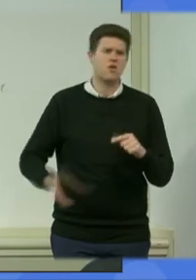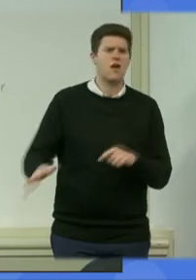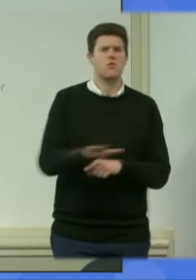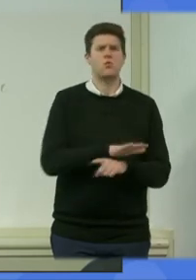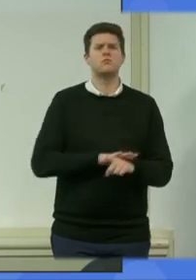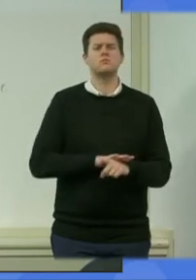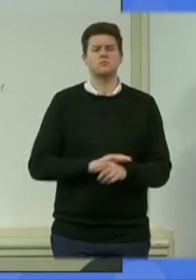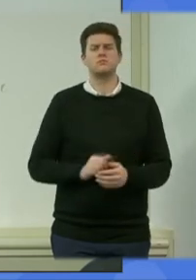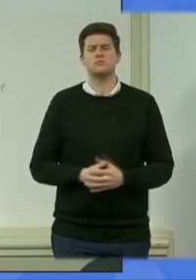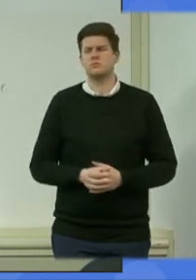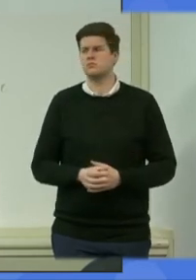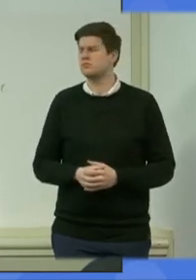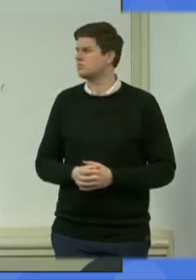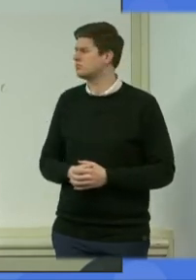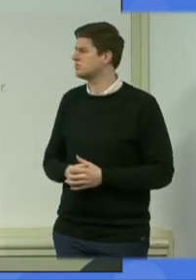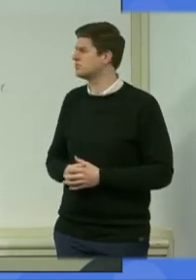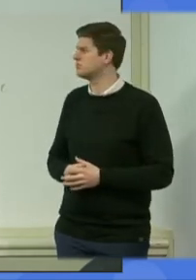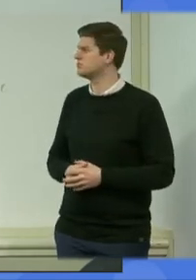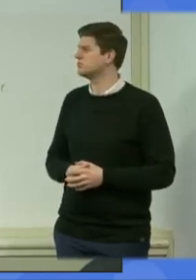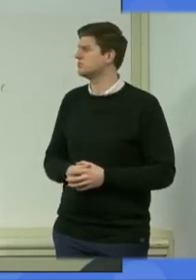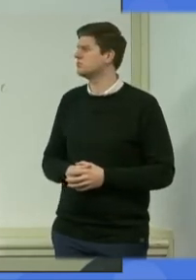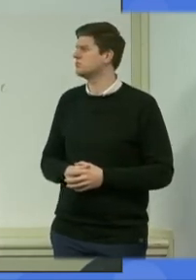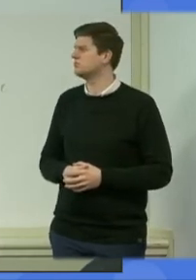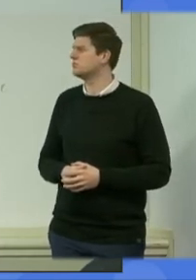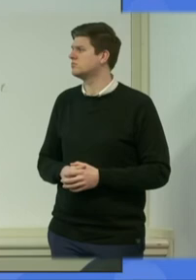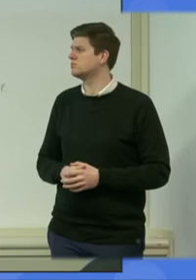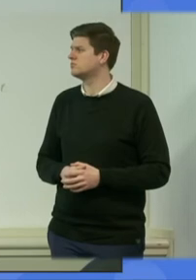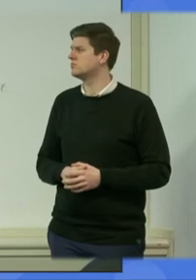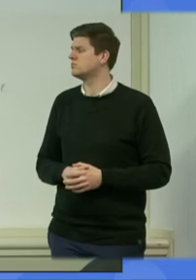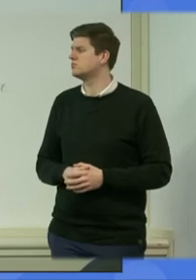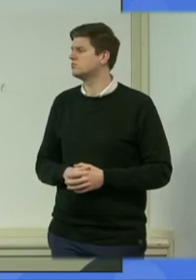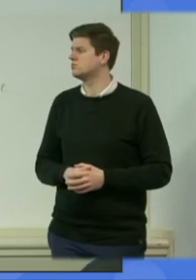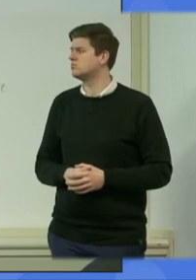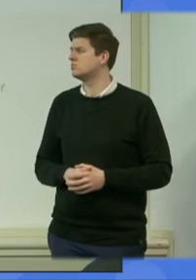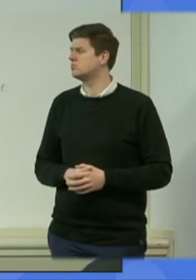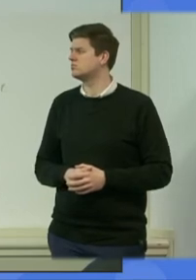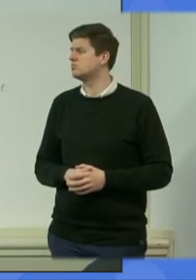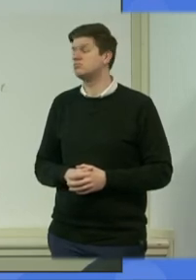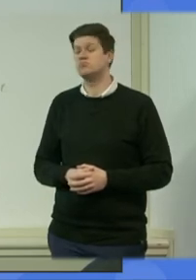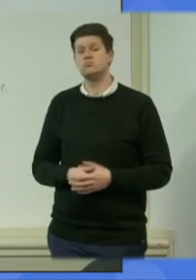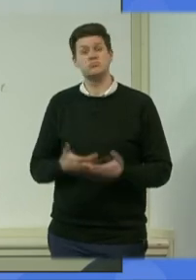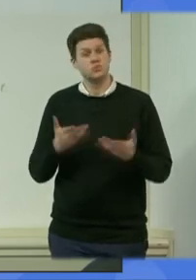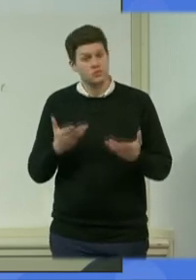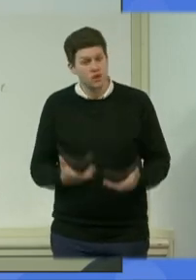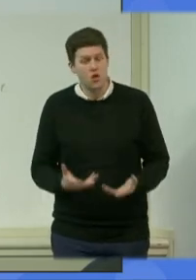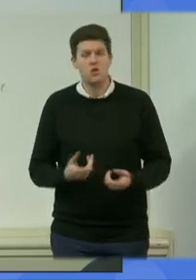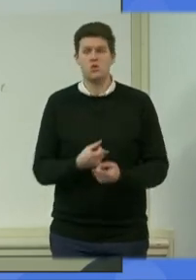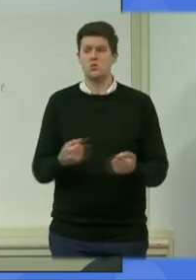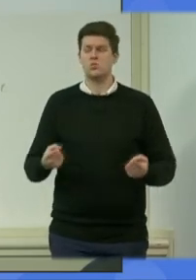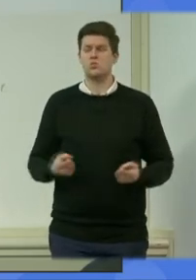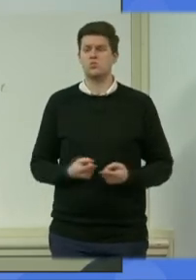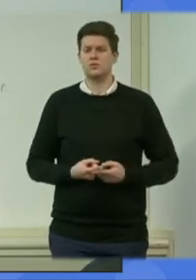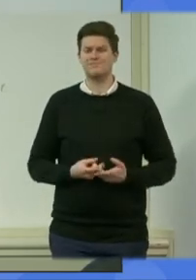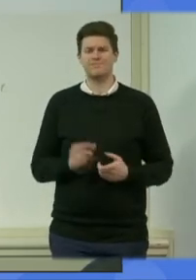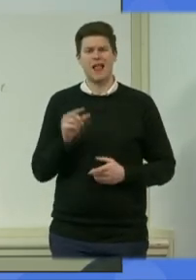in the first place. To give you an idea, we are currently in the midst of a sort of stagnation